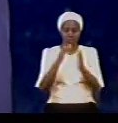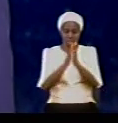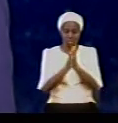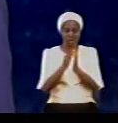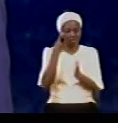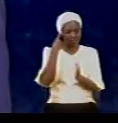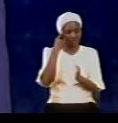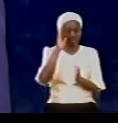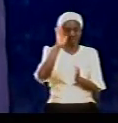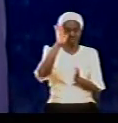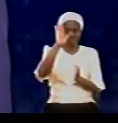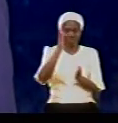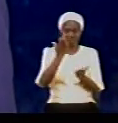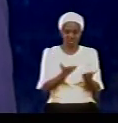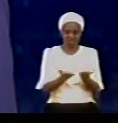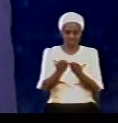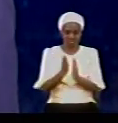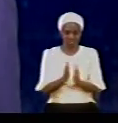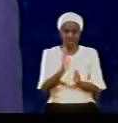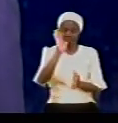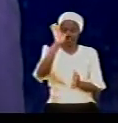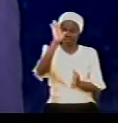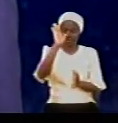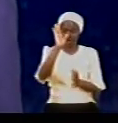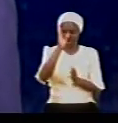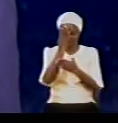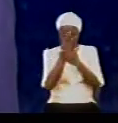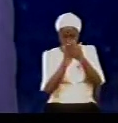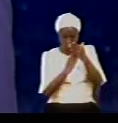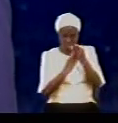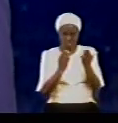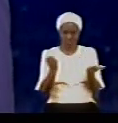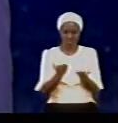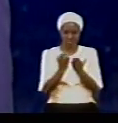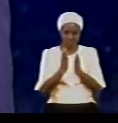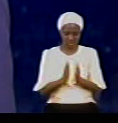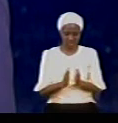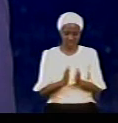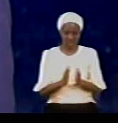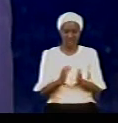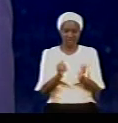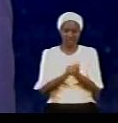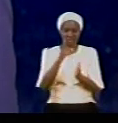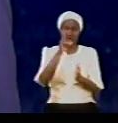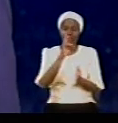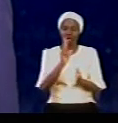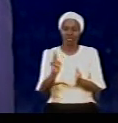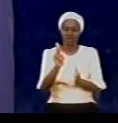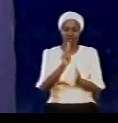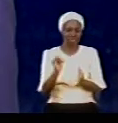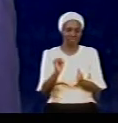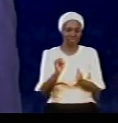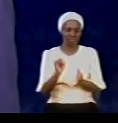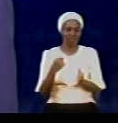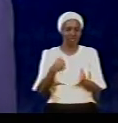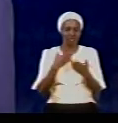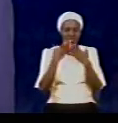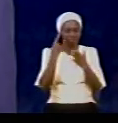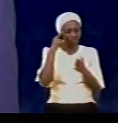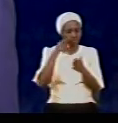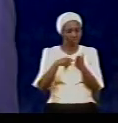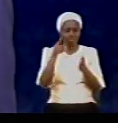thank you, Lord, for what you have been using him to do. And tonight, you will use him to do greater.